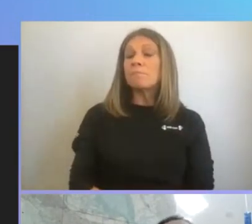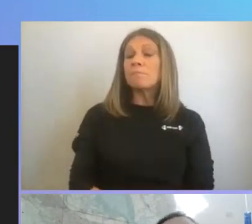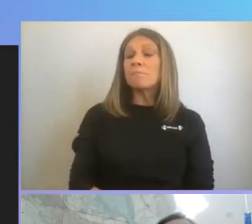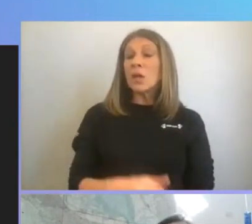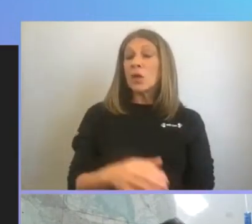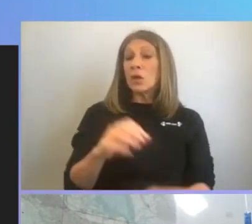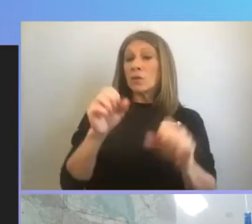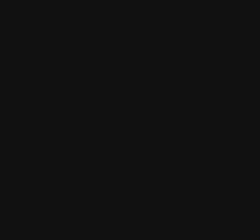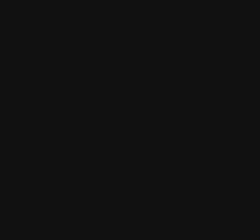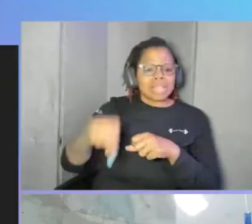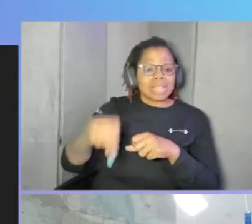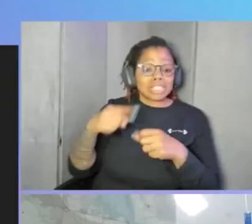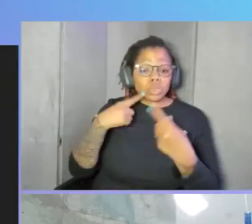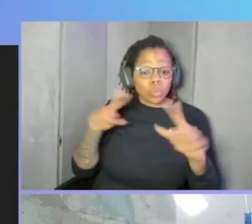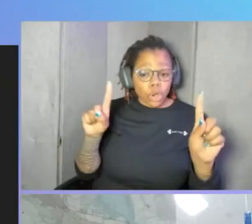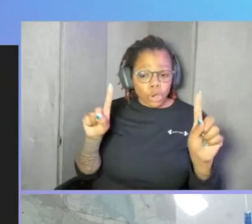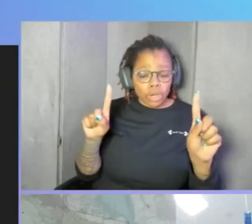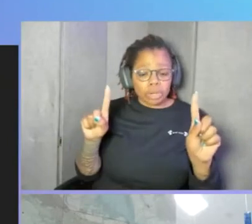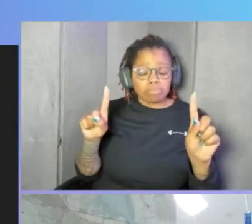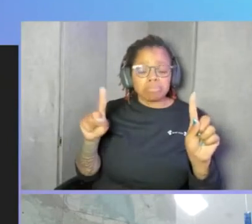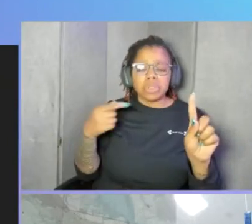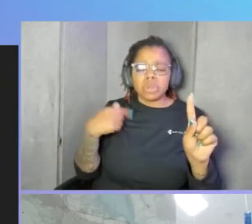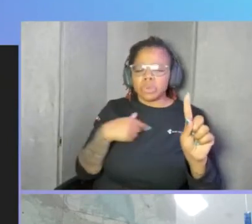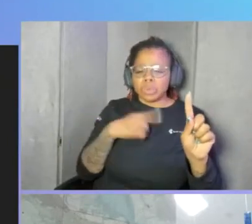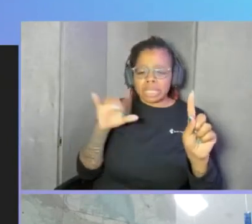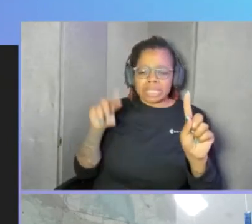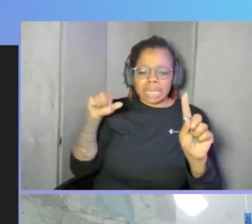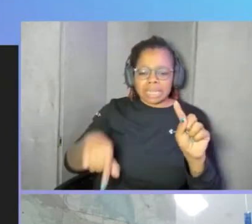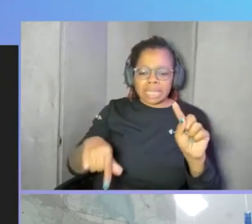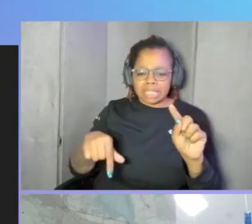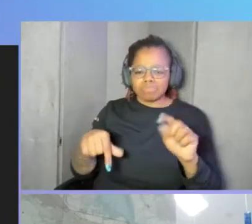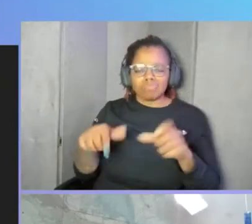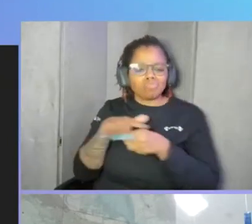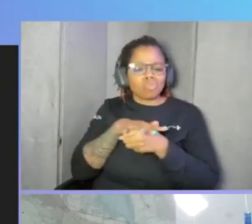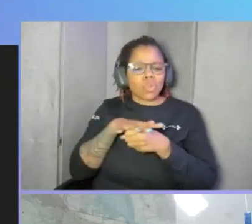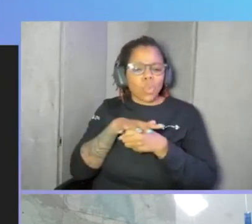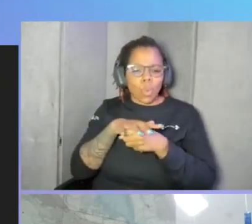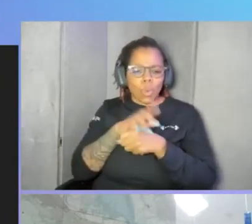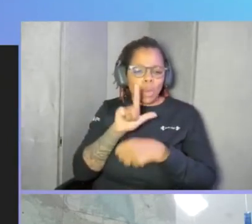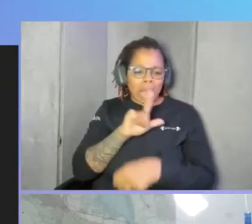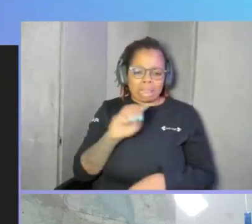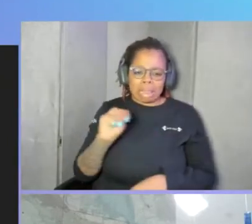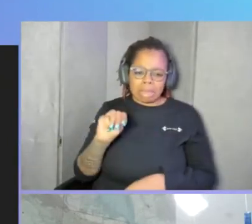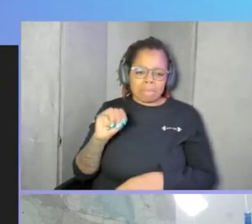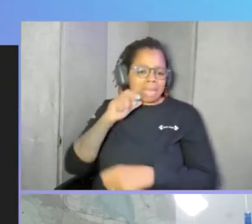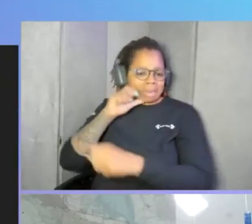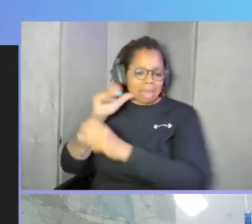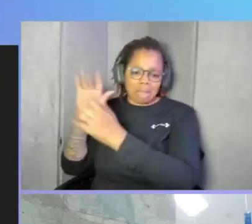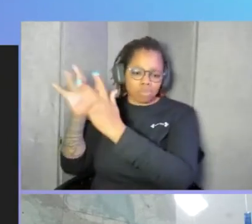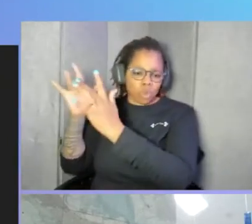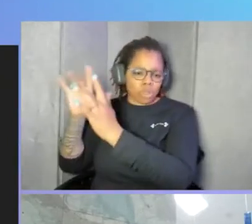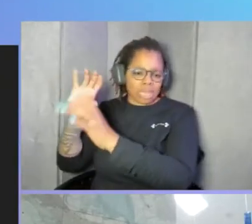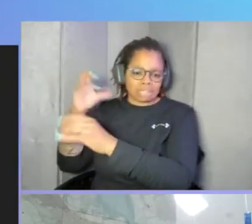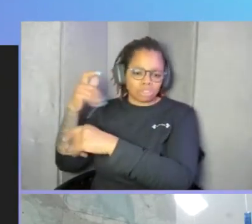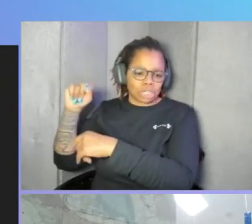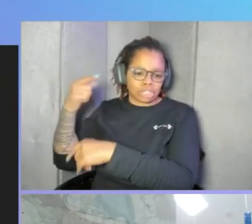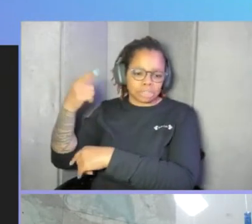order for this to work, and we did this on a local LLM, not on ChatGPT.